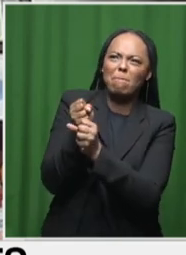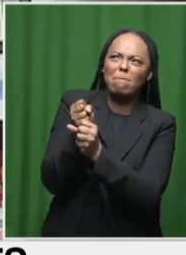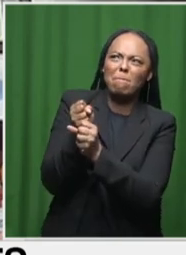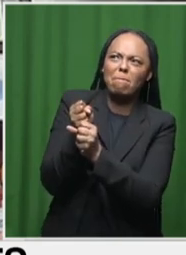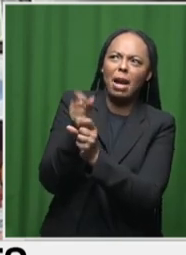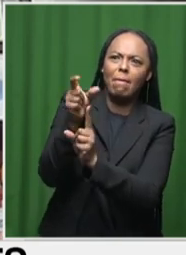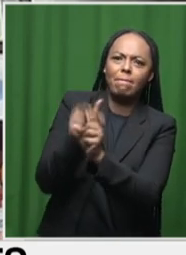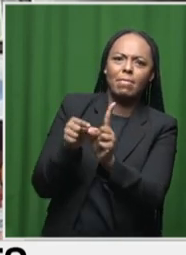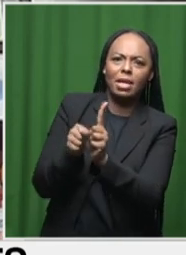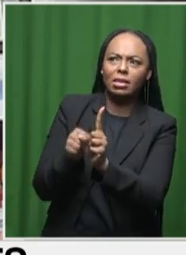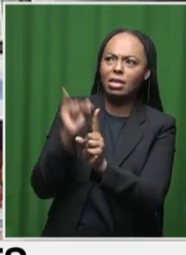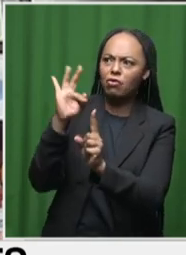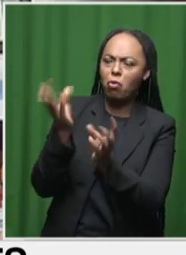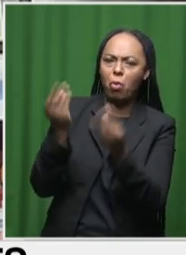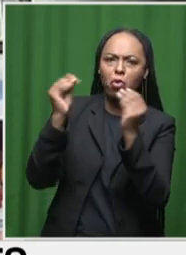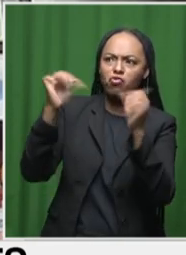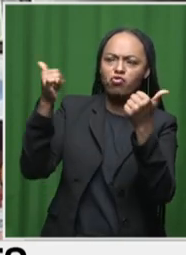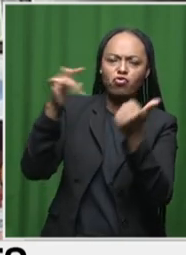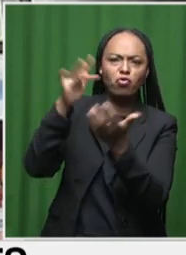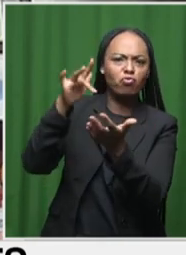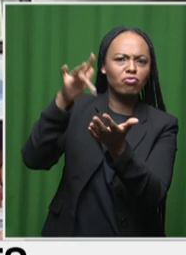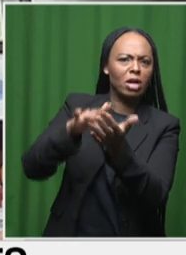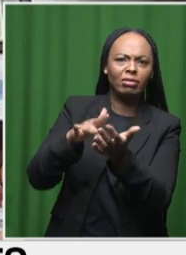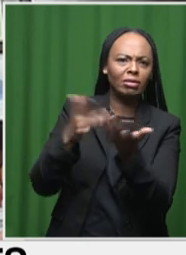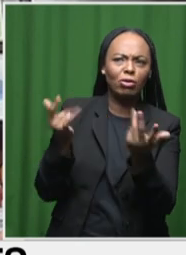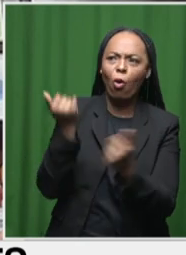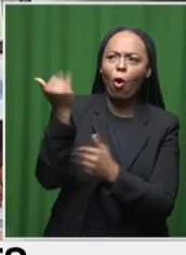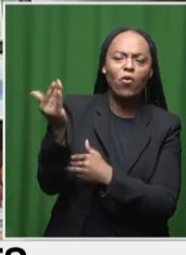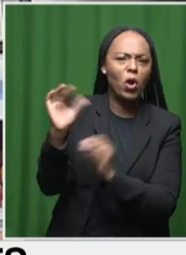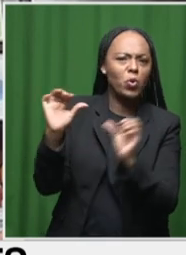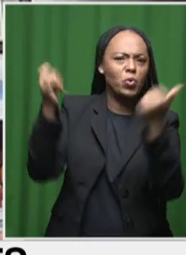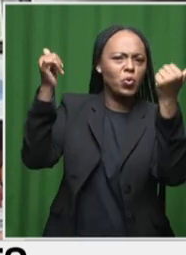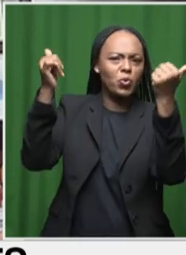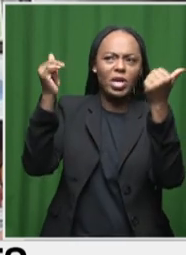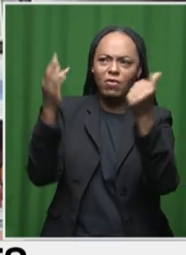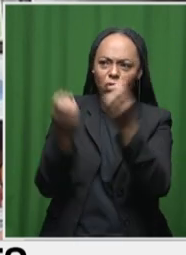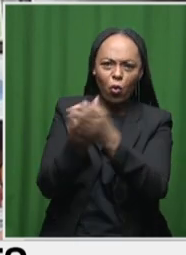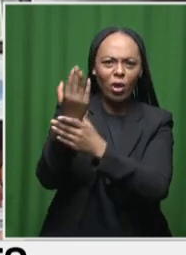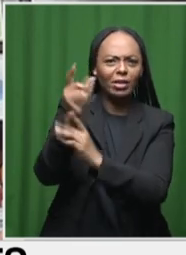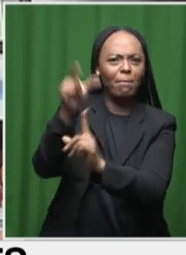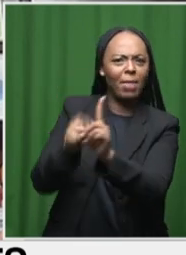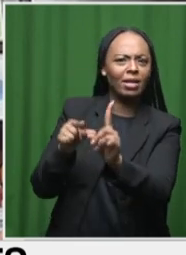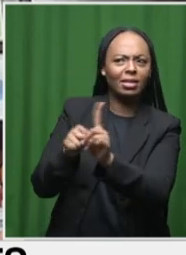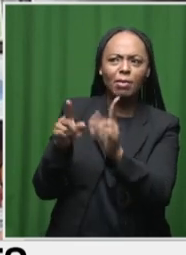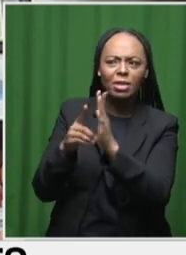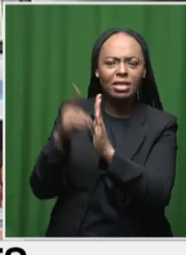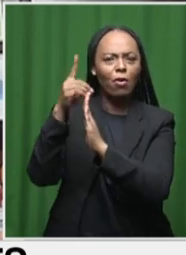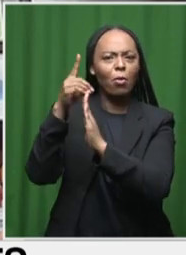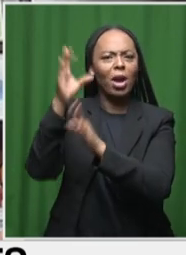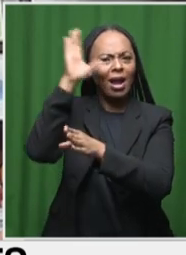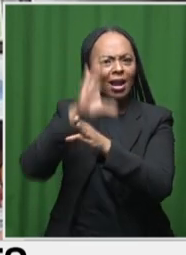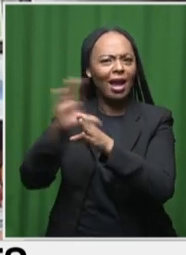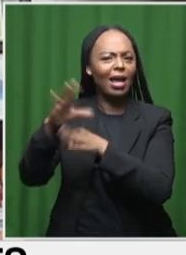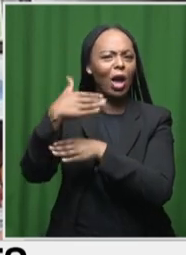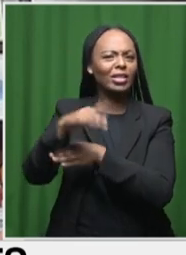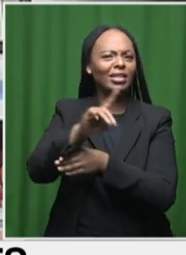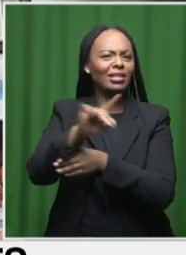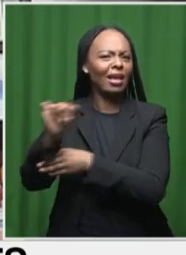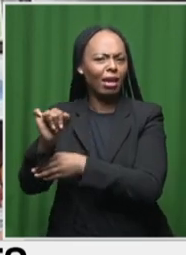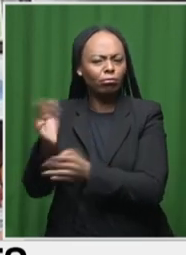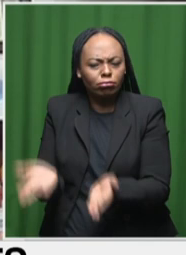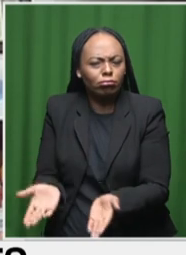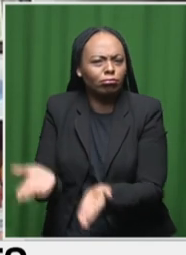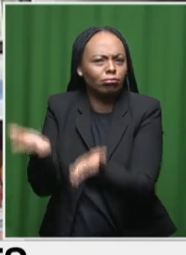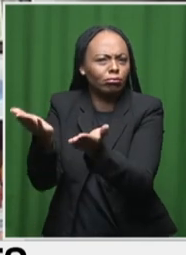chain to the party. If you get a very, very significant offer that can help you grow as a person and develop your career outside, we say open